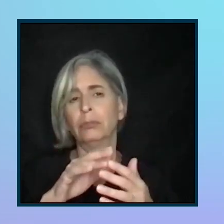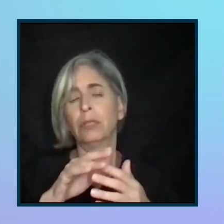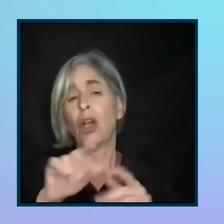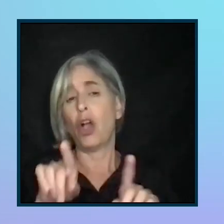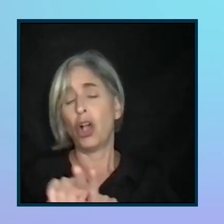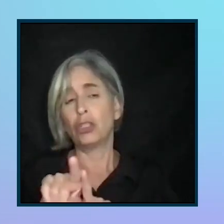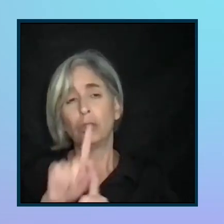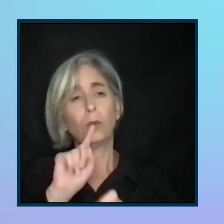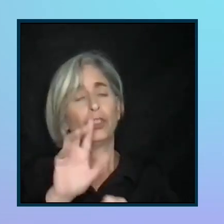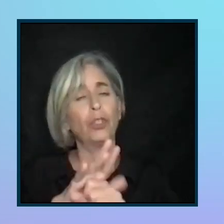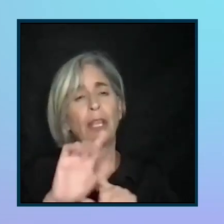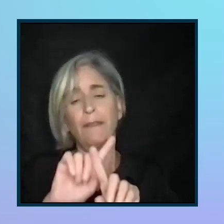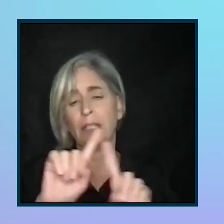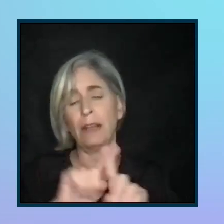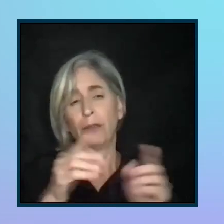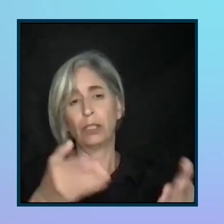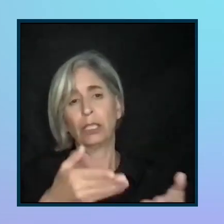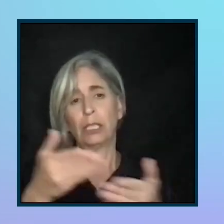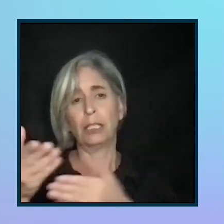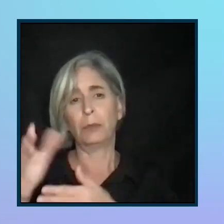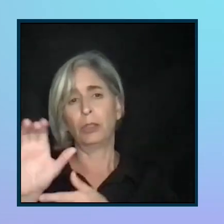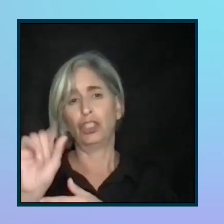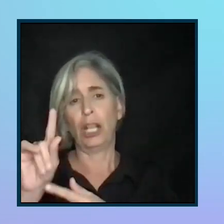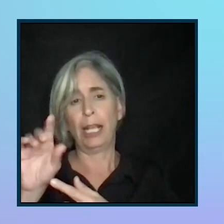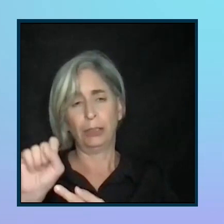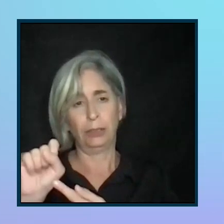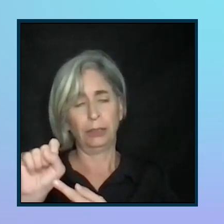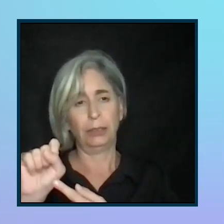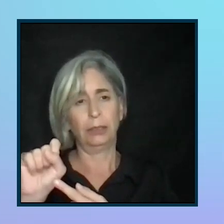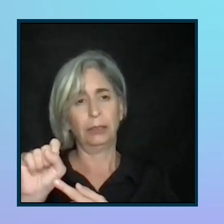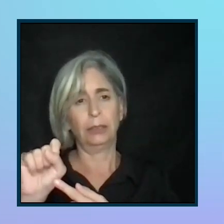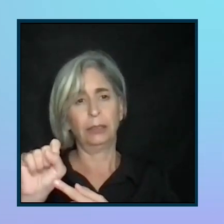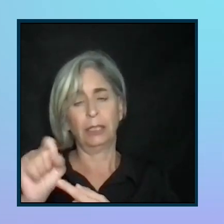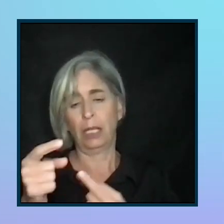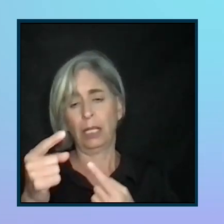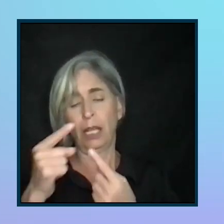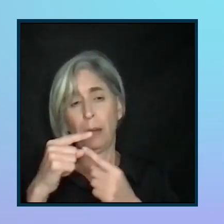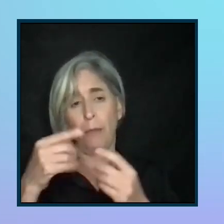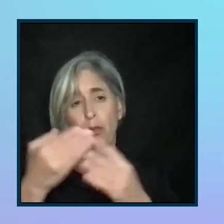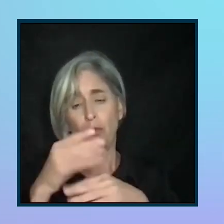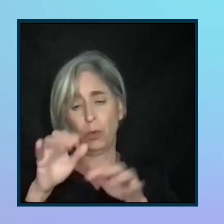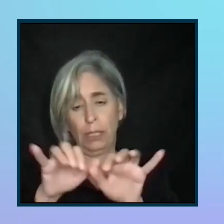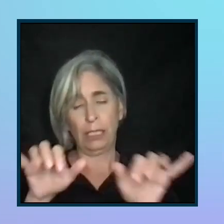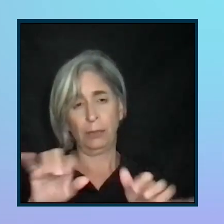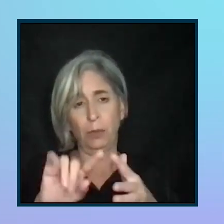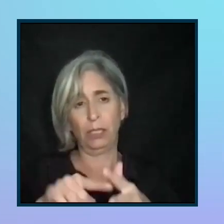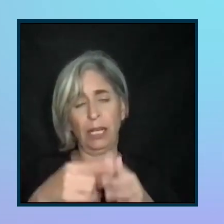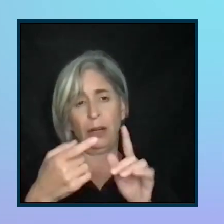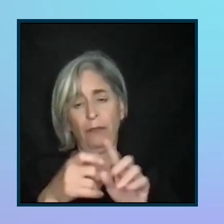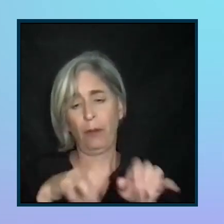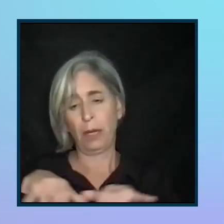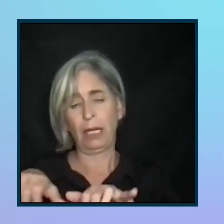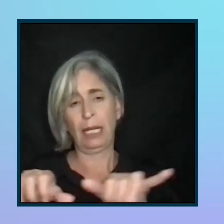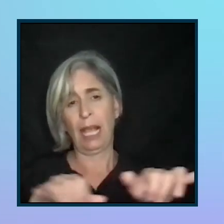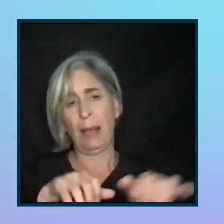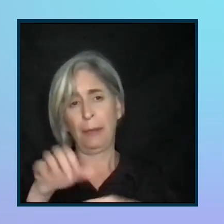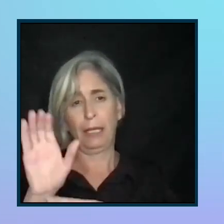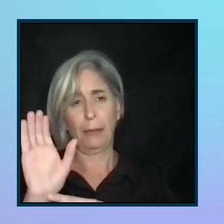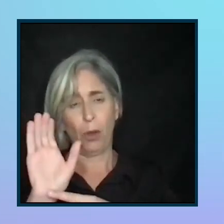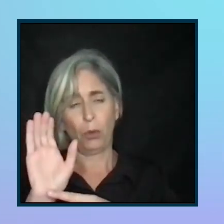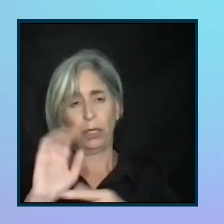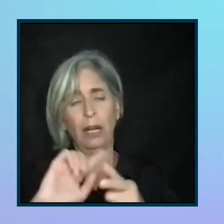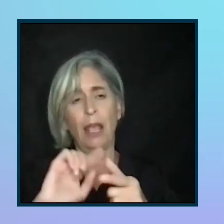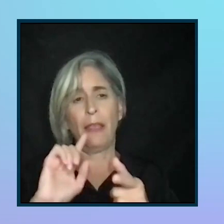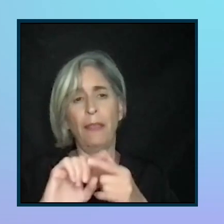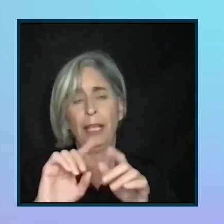those different deliverable channels available and having it come through a system where we're starting from a common component and then spitting out